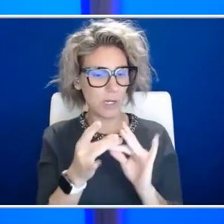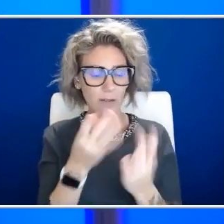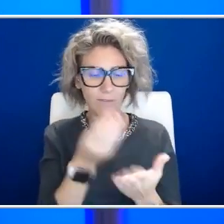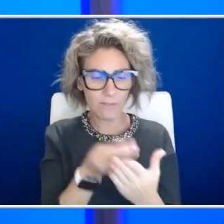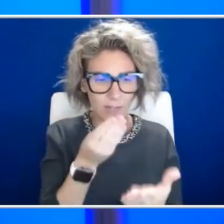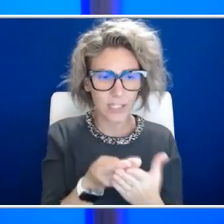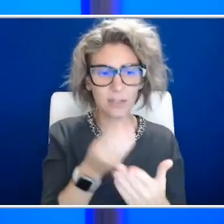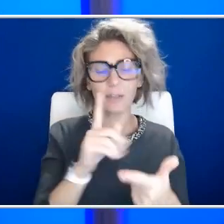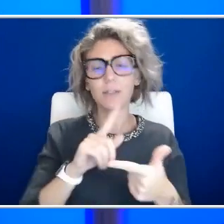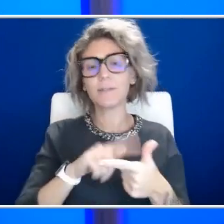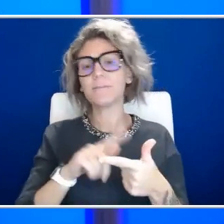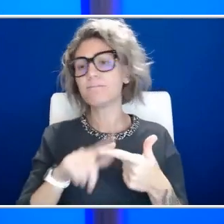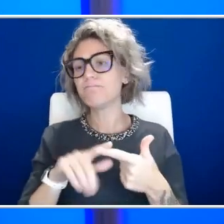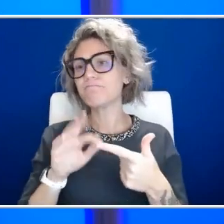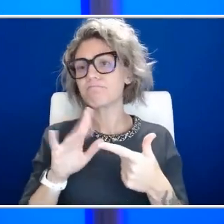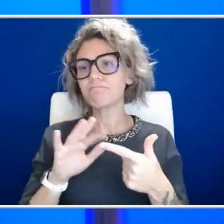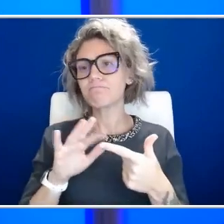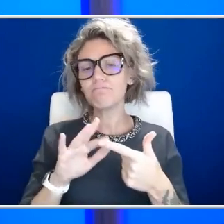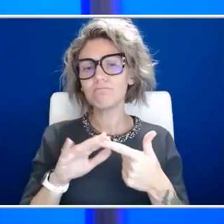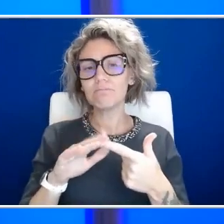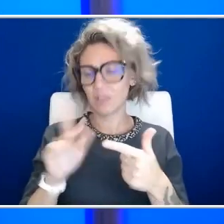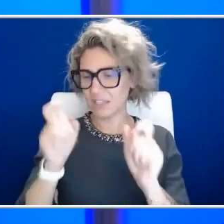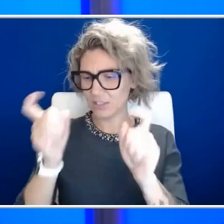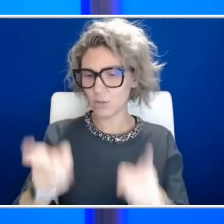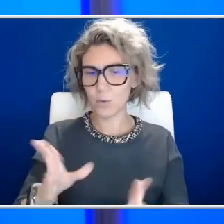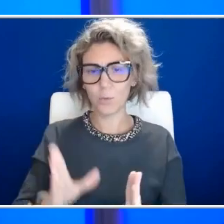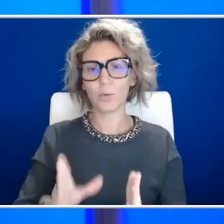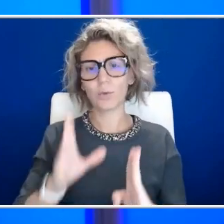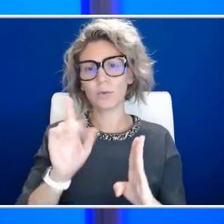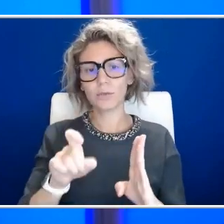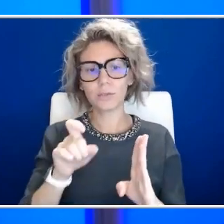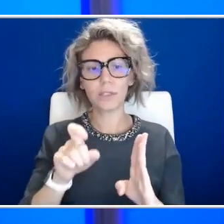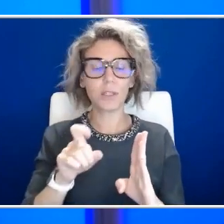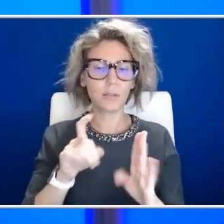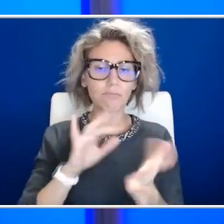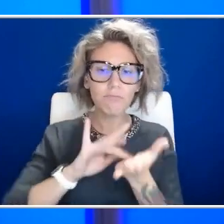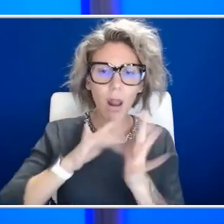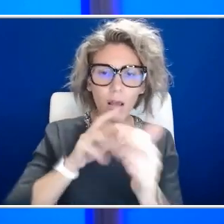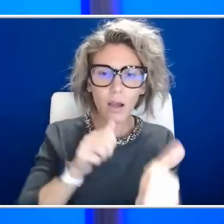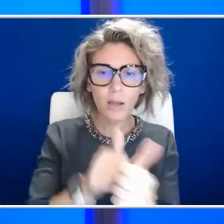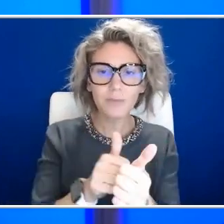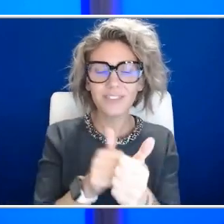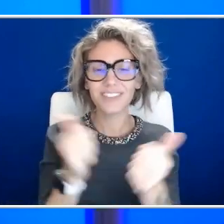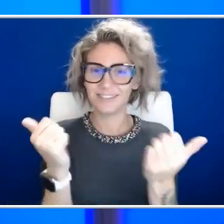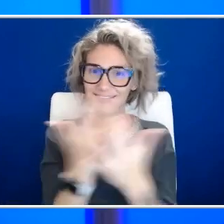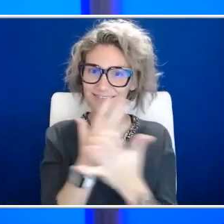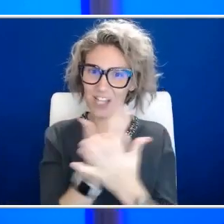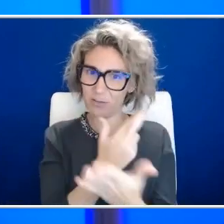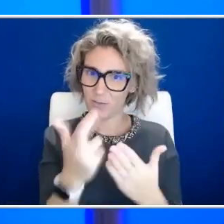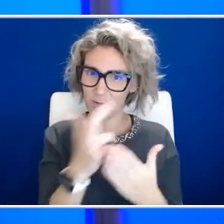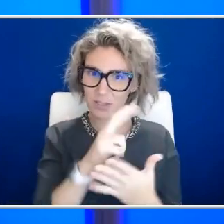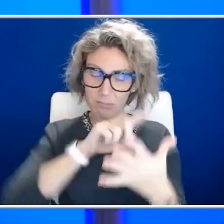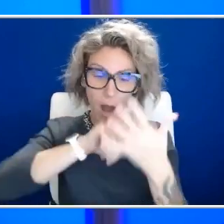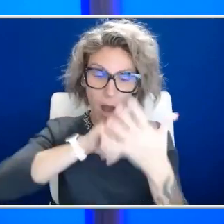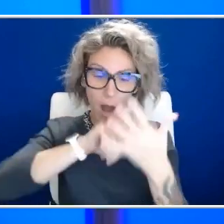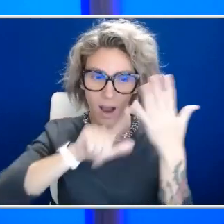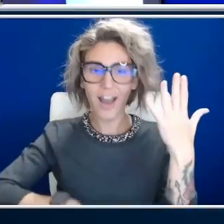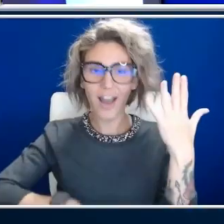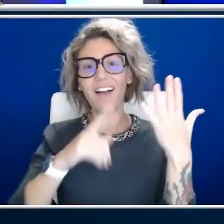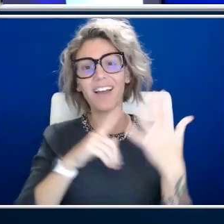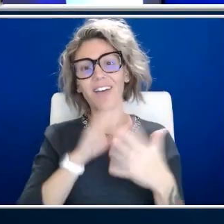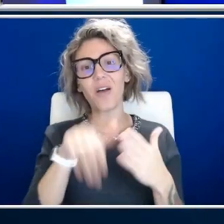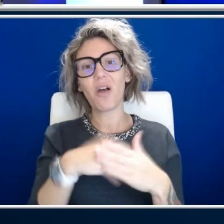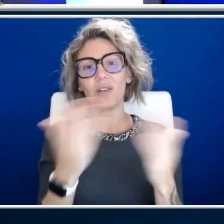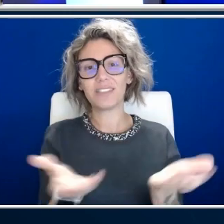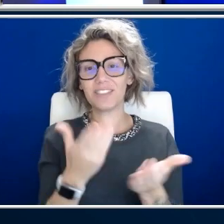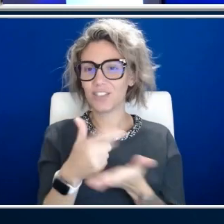that donors have to go through, and medical updates and all those things. So there are a lot of resources, and we are always here for help. So, Joey, Audrey,